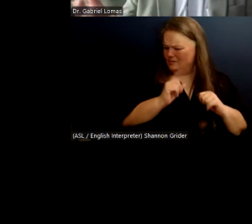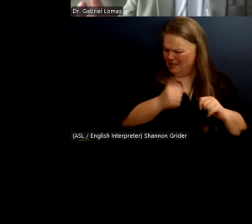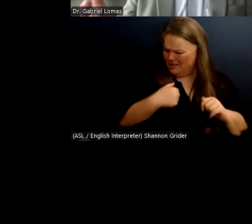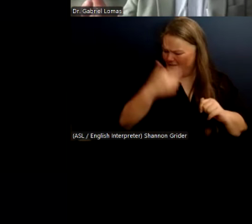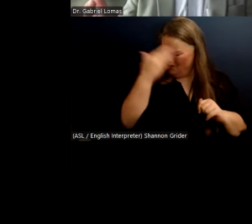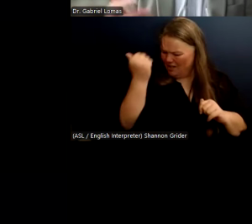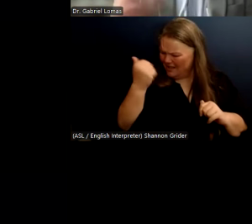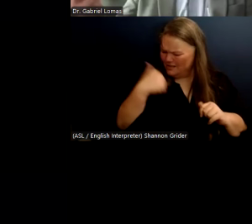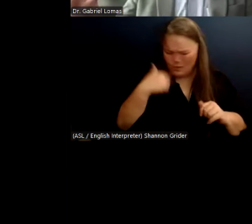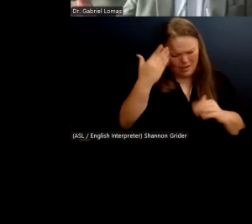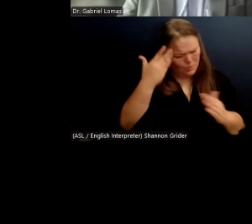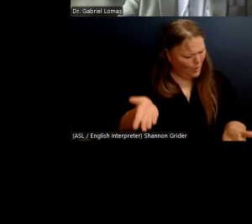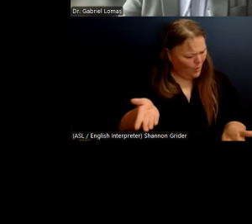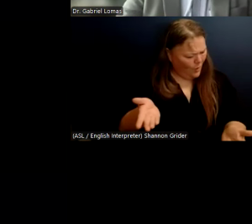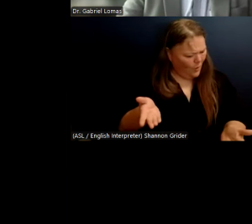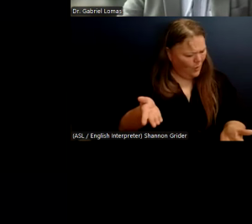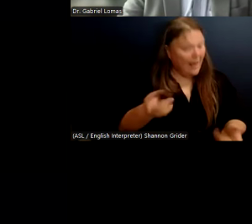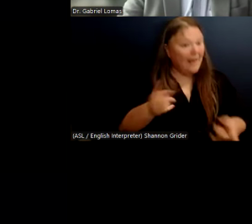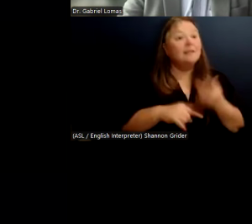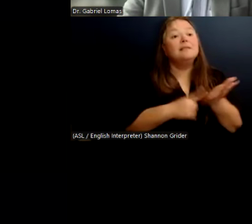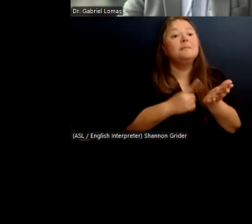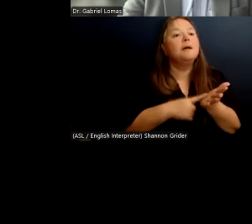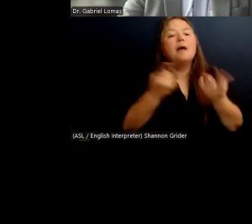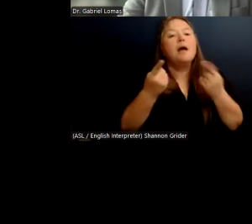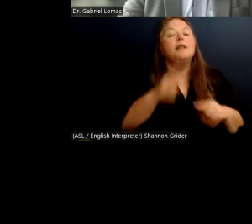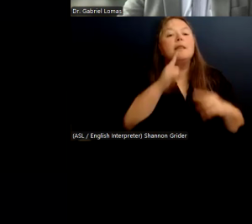with law enforcement to develop their own confession.